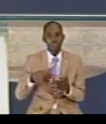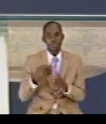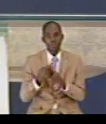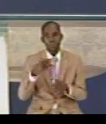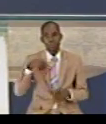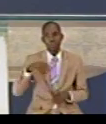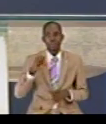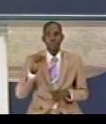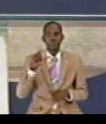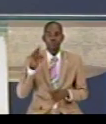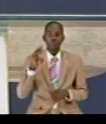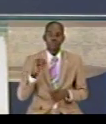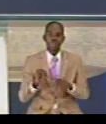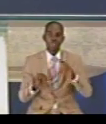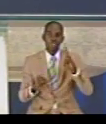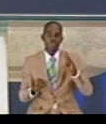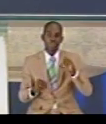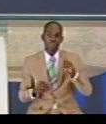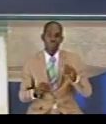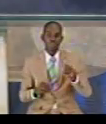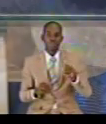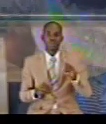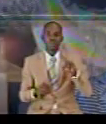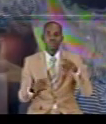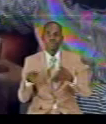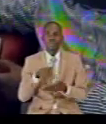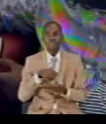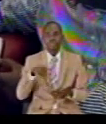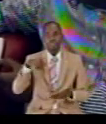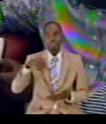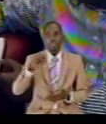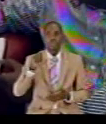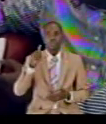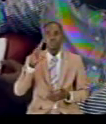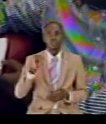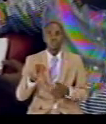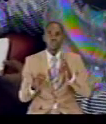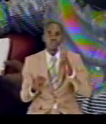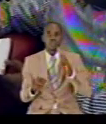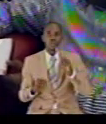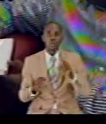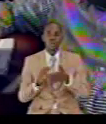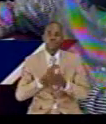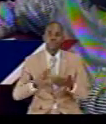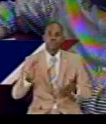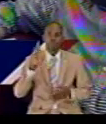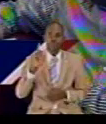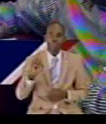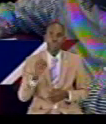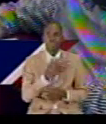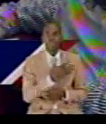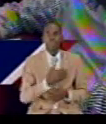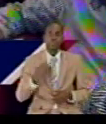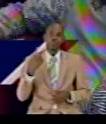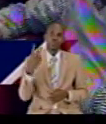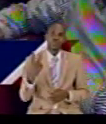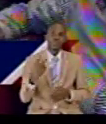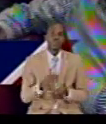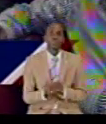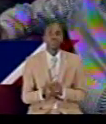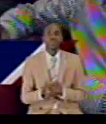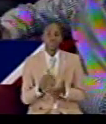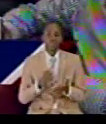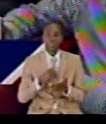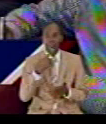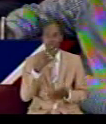61, Psalm 61, reading from verses 1 and 2. It